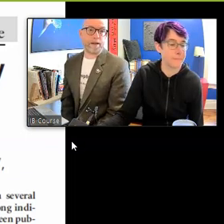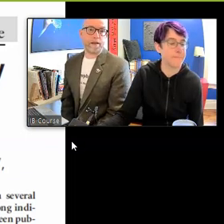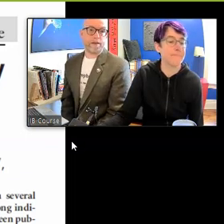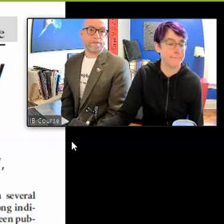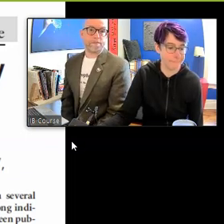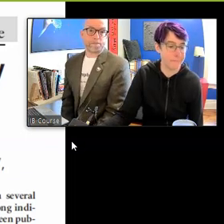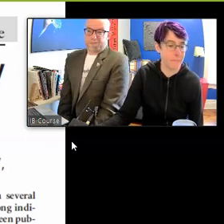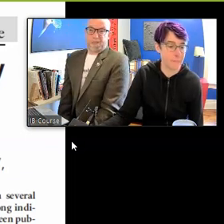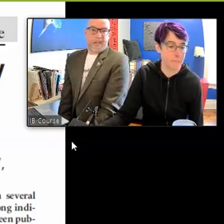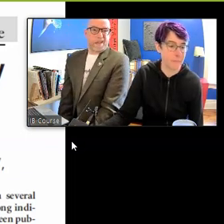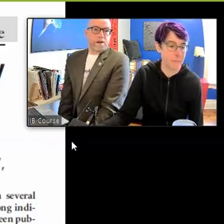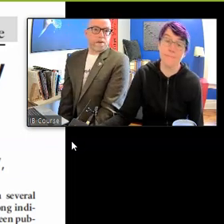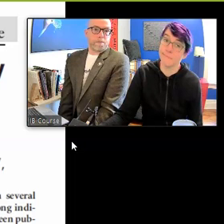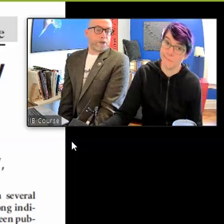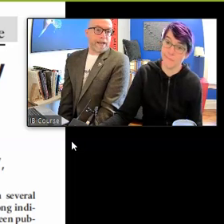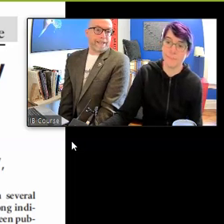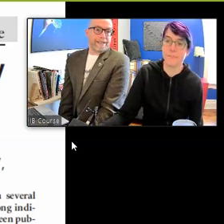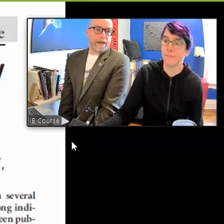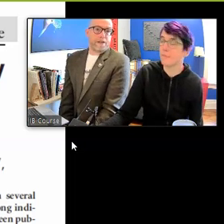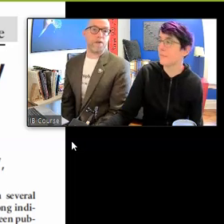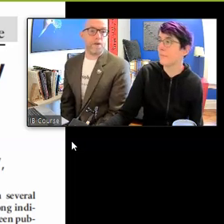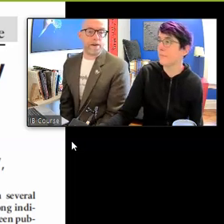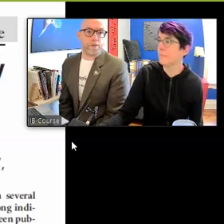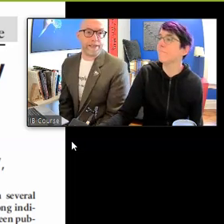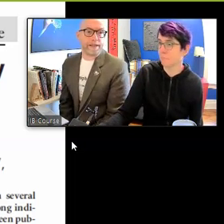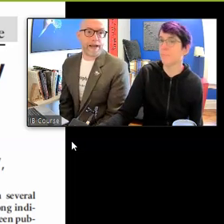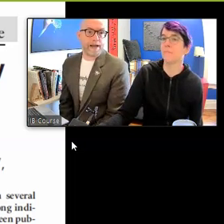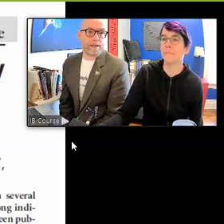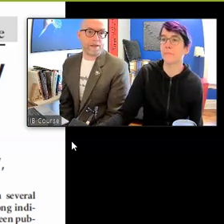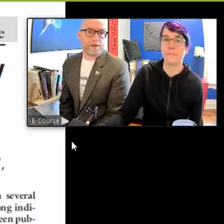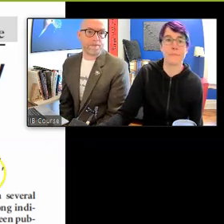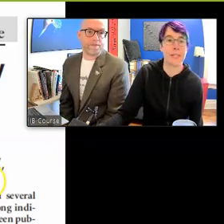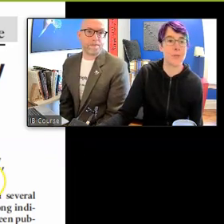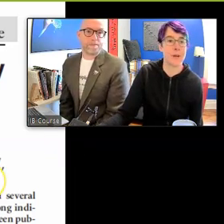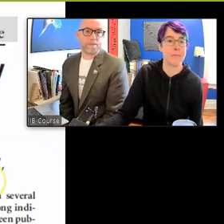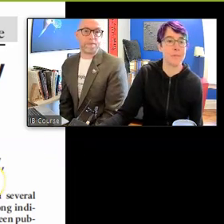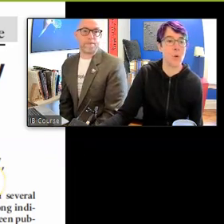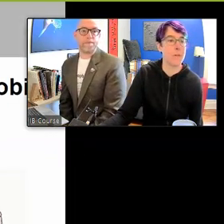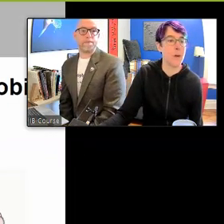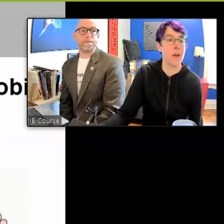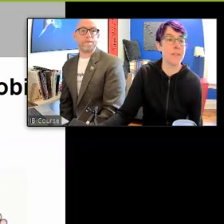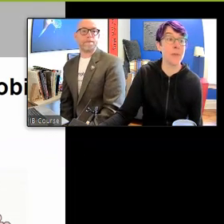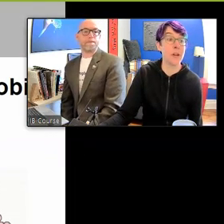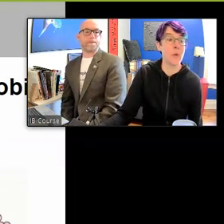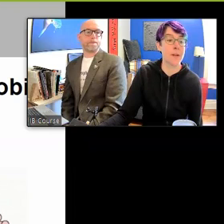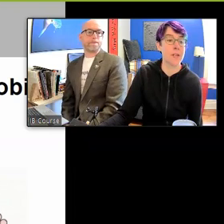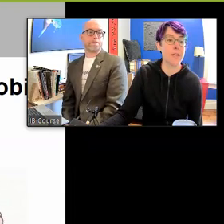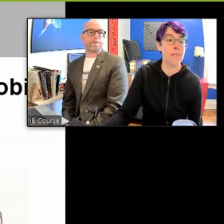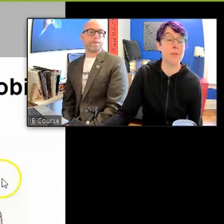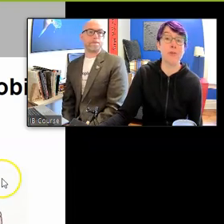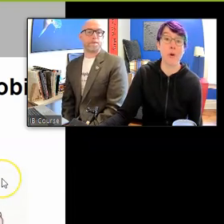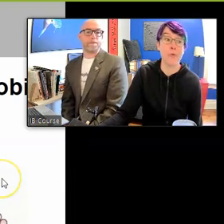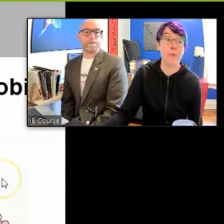been like their most extant recent ancestor? That's right. Cool. All these really good